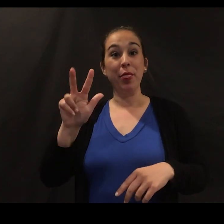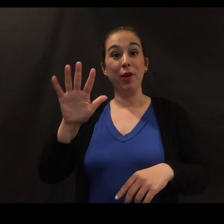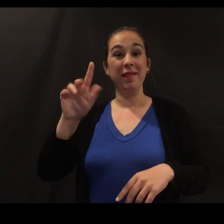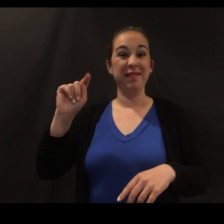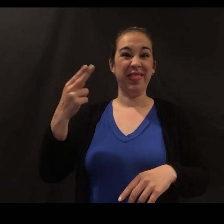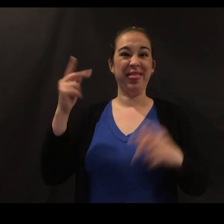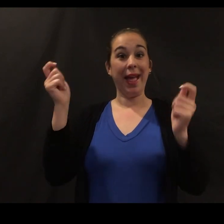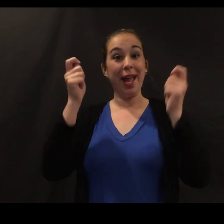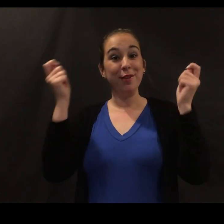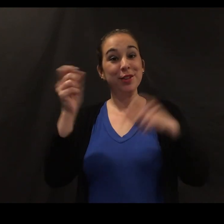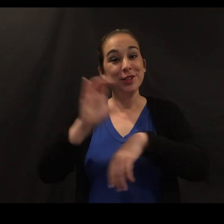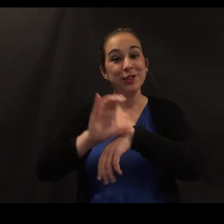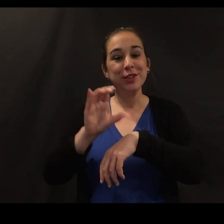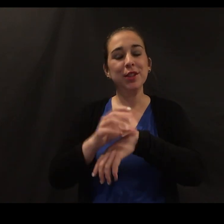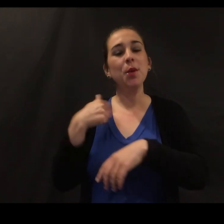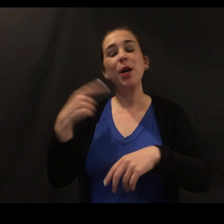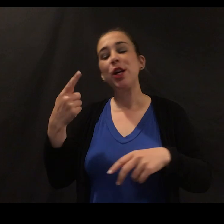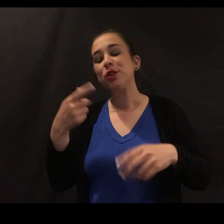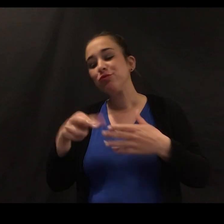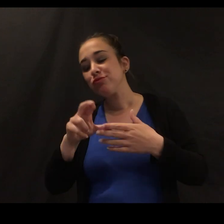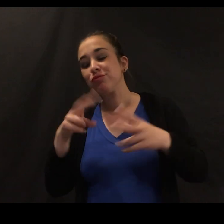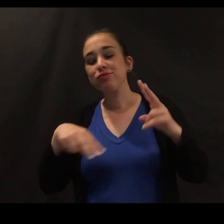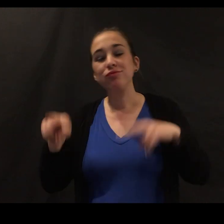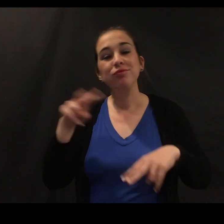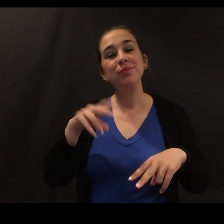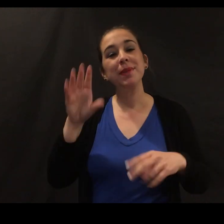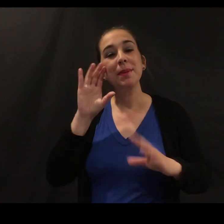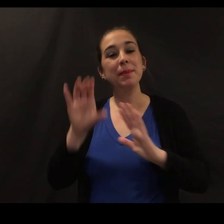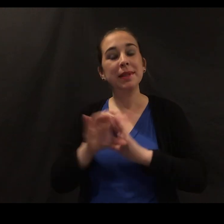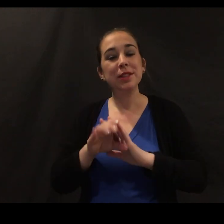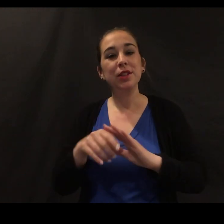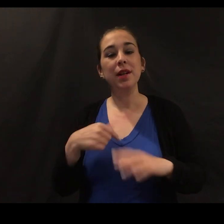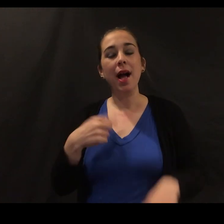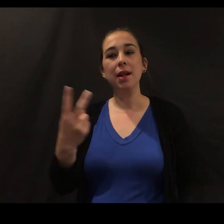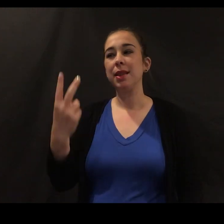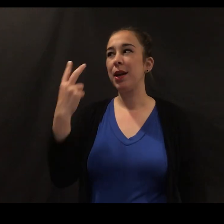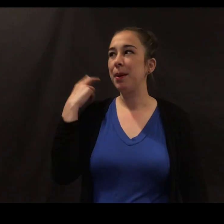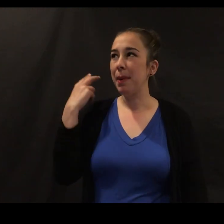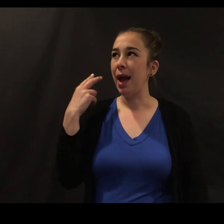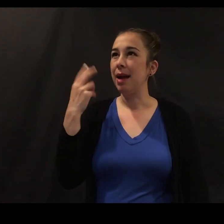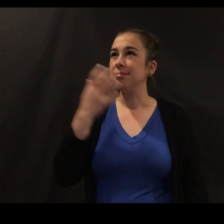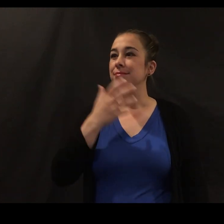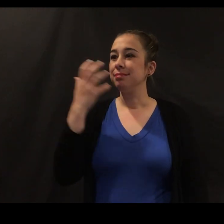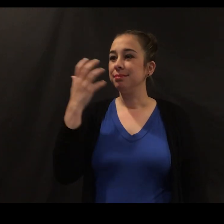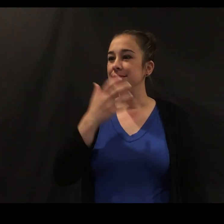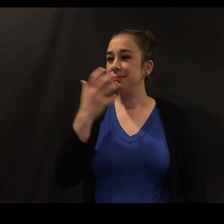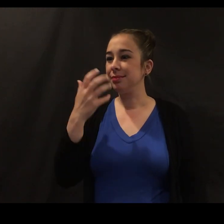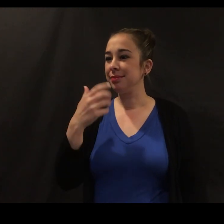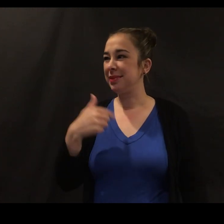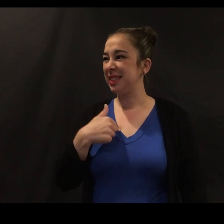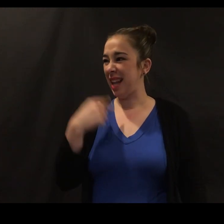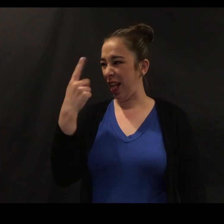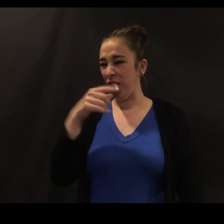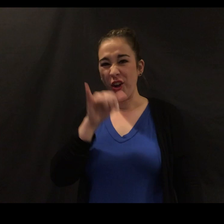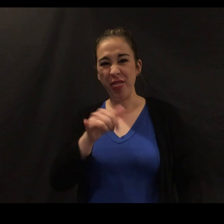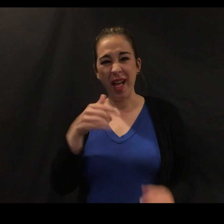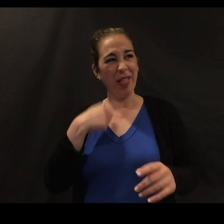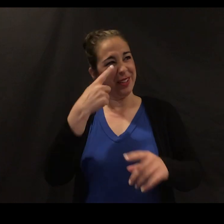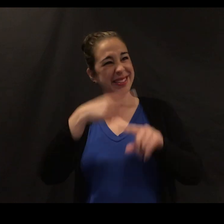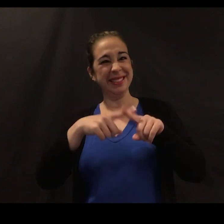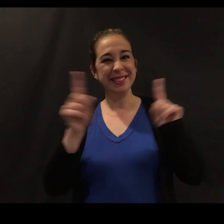just looking at some of those old pictures. And I looked back and I thought, my goodness, did I ever really look that way? You ever have those